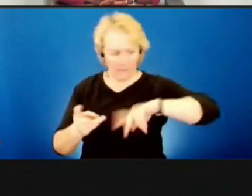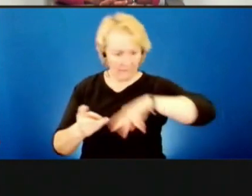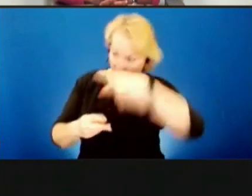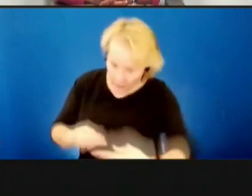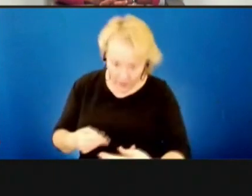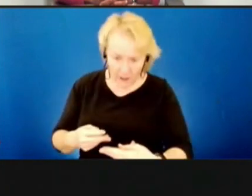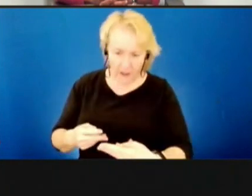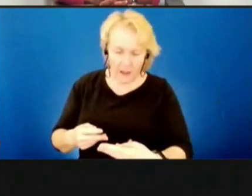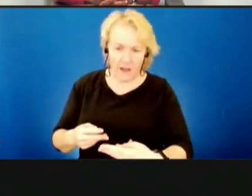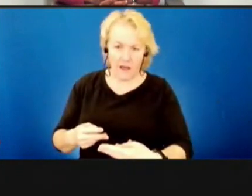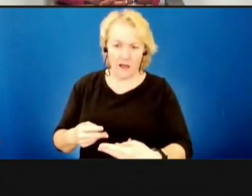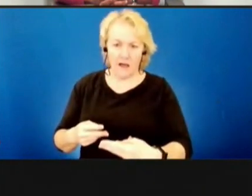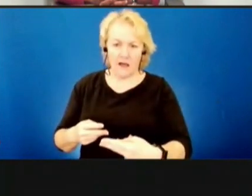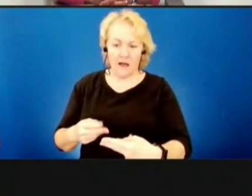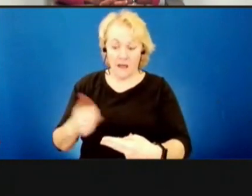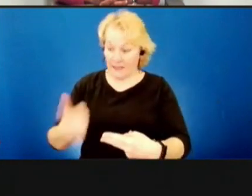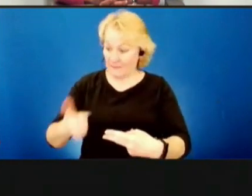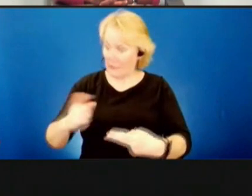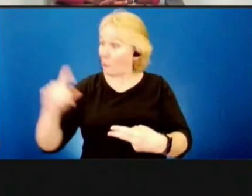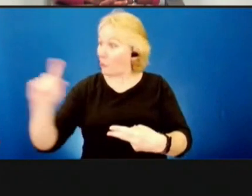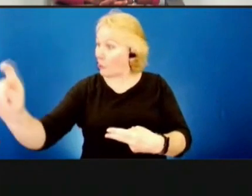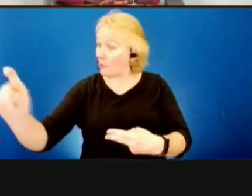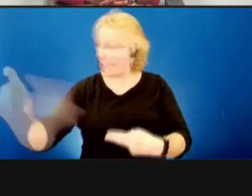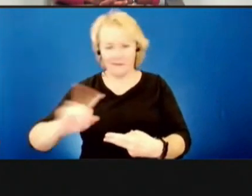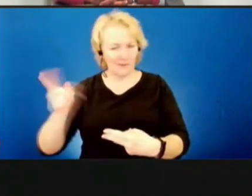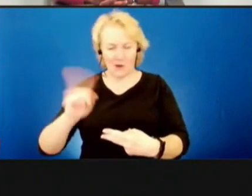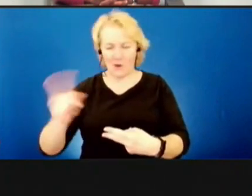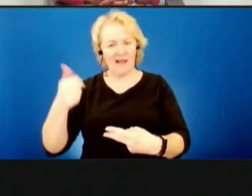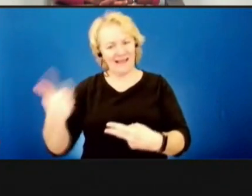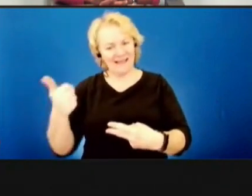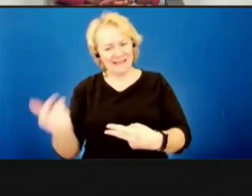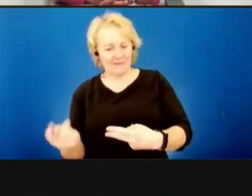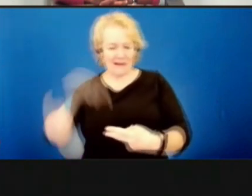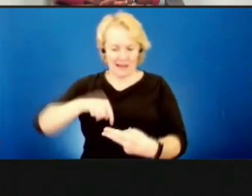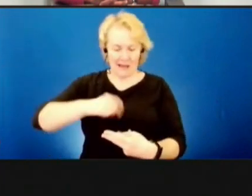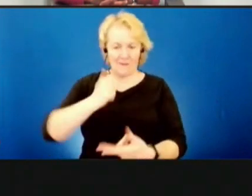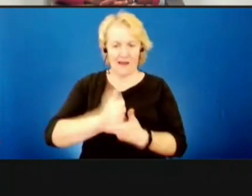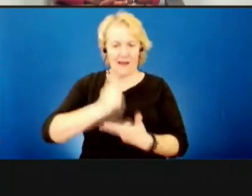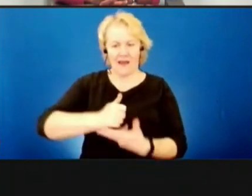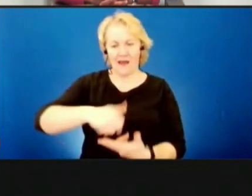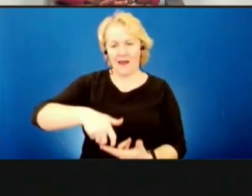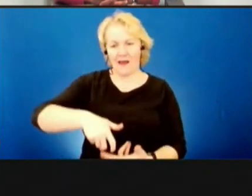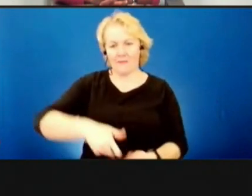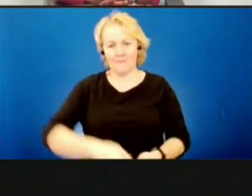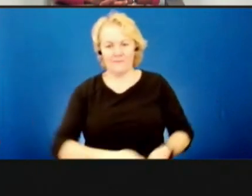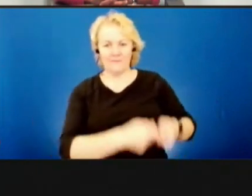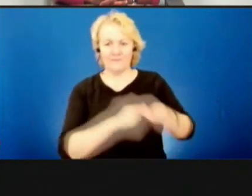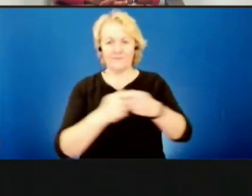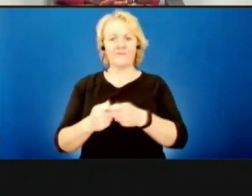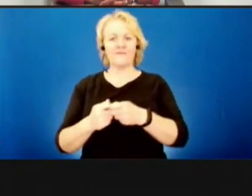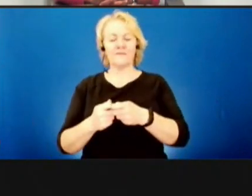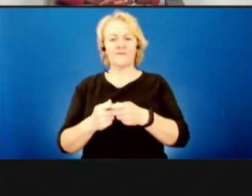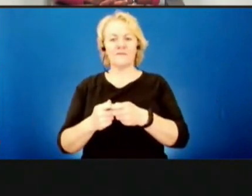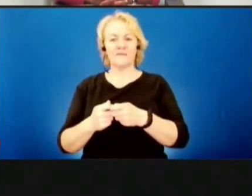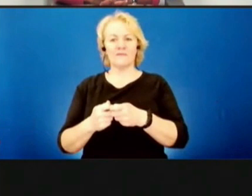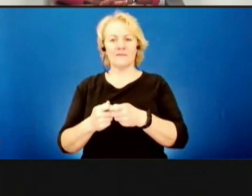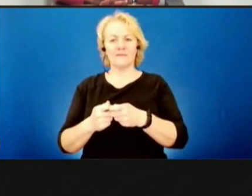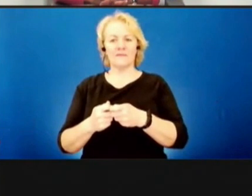and instead of going on and trying to finish the race, the runner that was tripped paused for a moment, thought